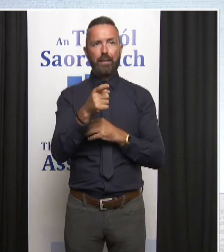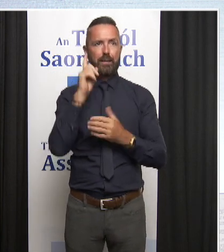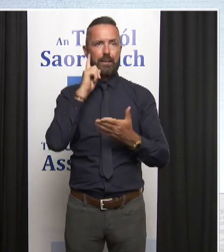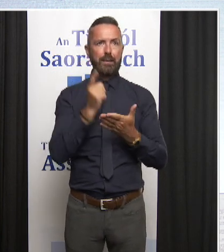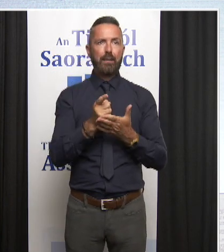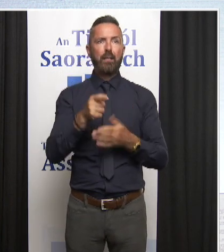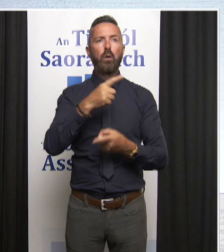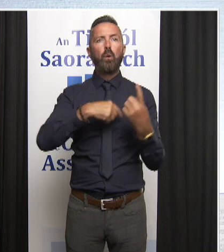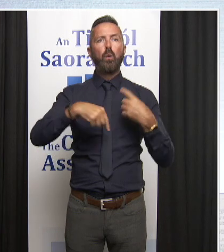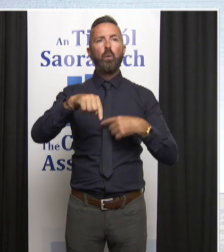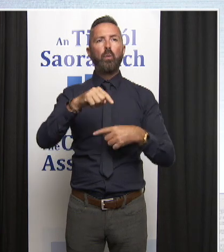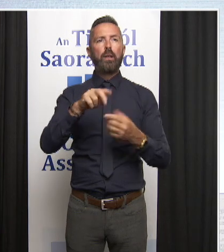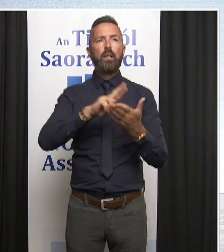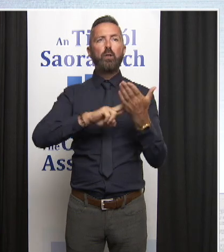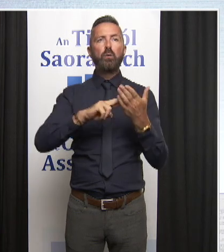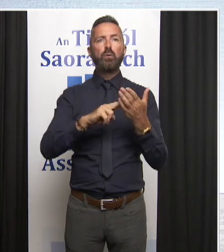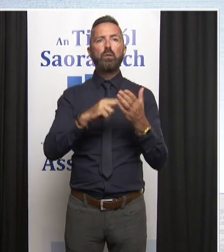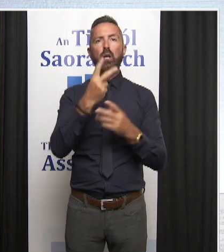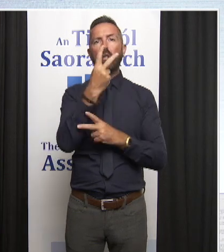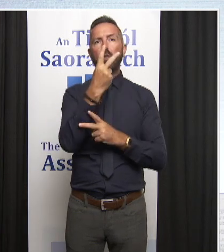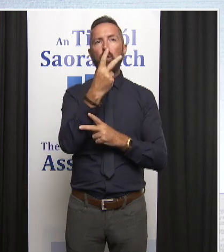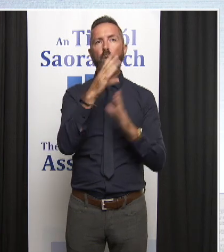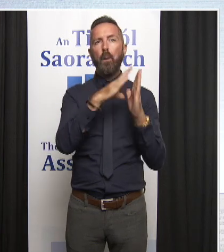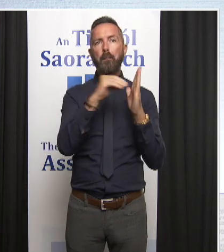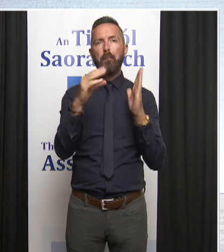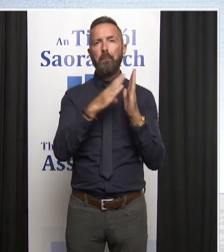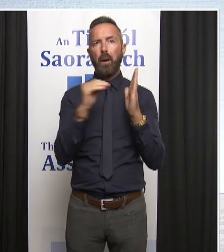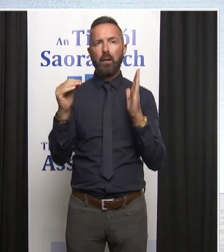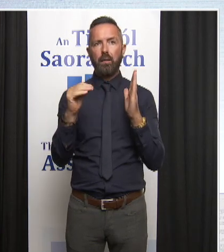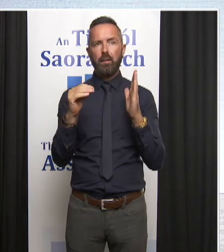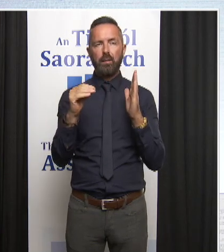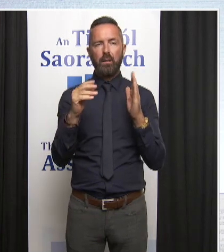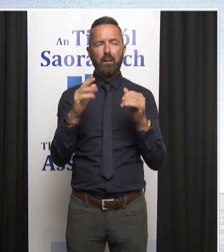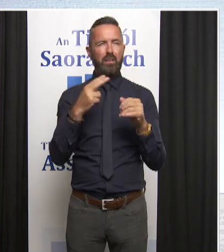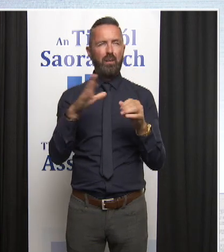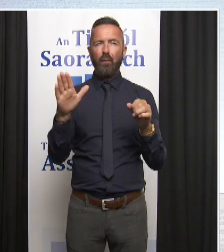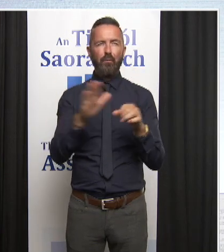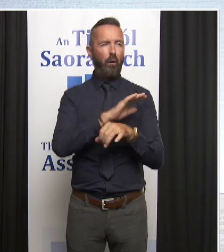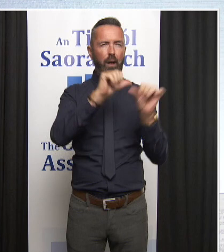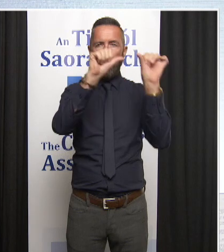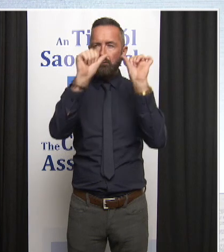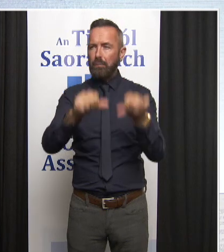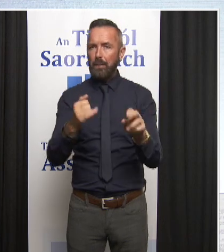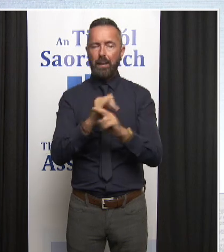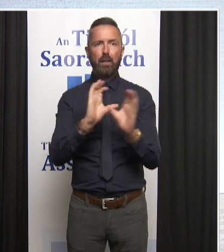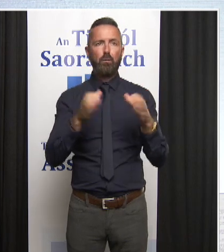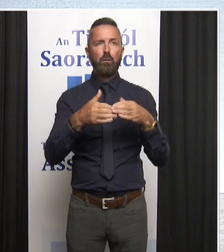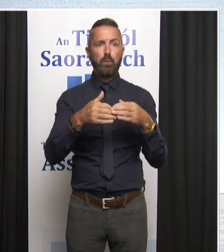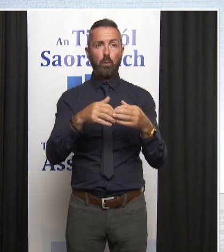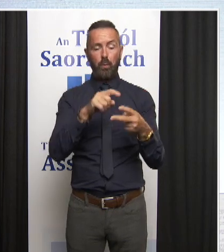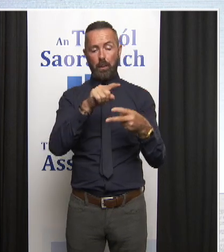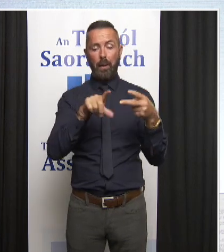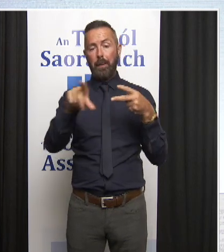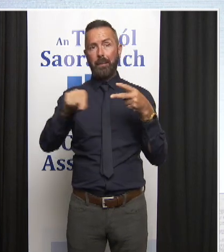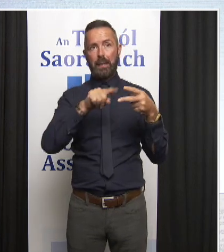So we went with 2 models. There wasn't full consensus across the group. So of the 2, I think we went with a